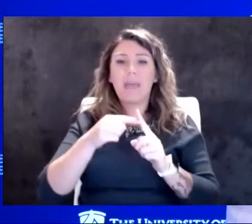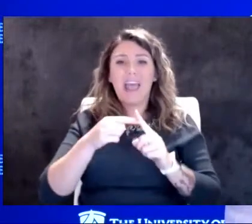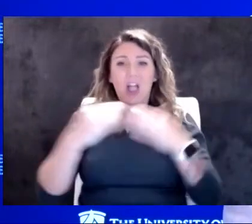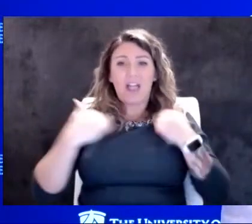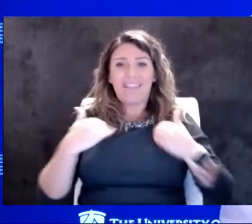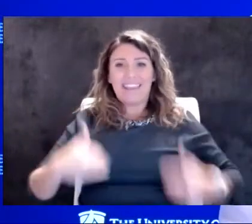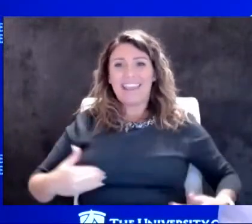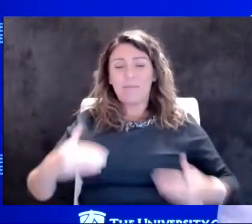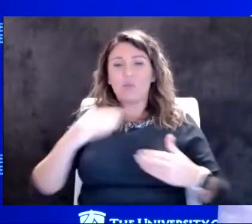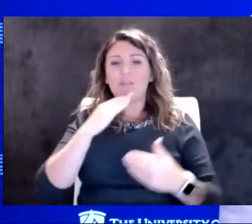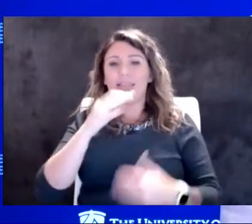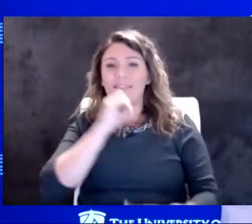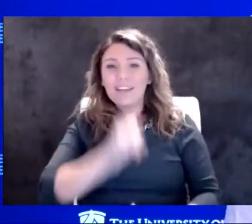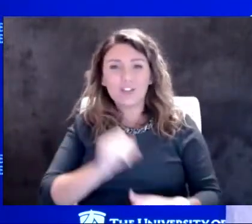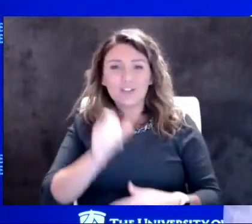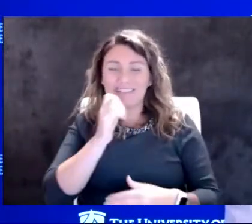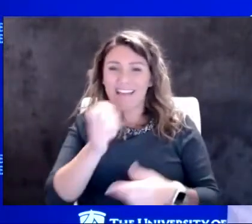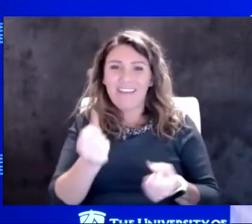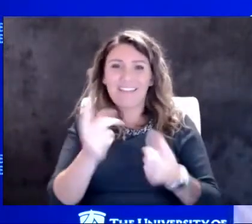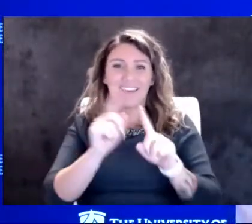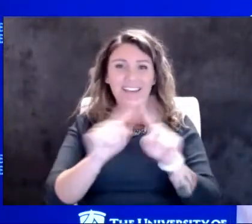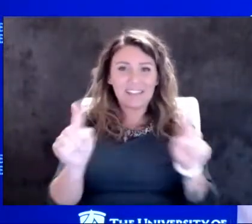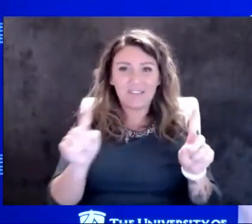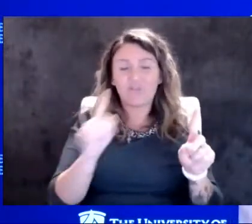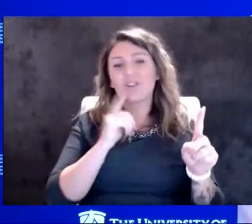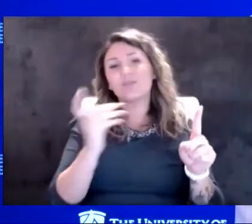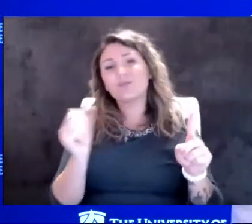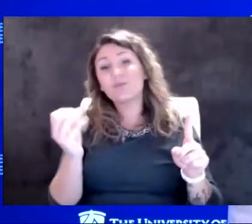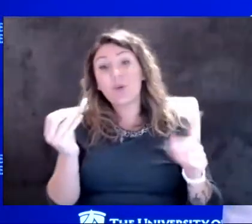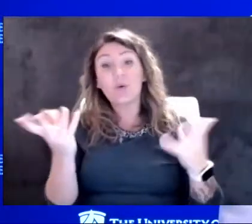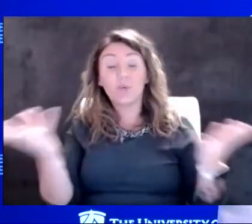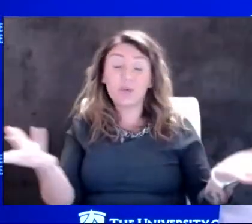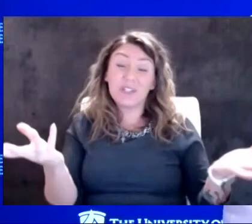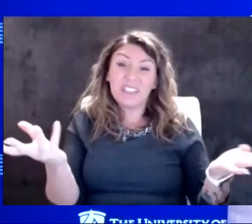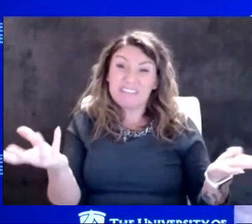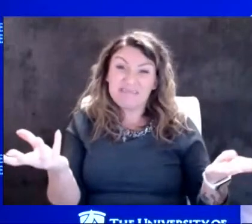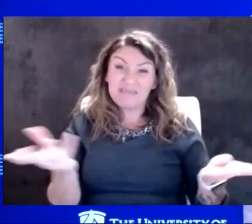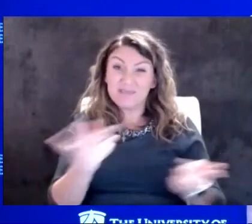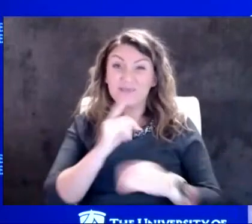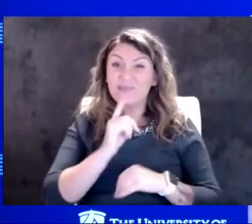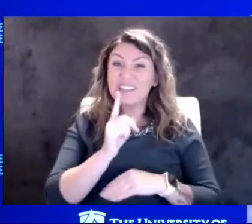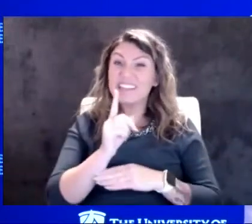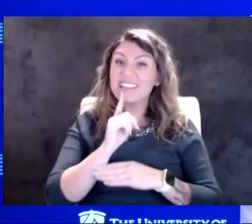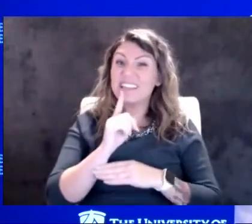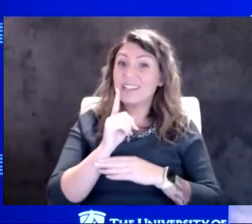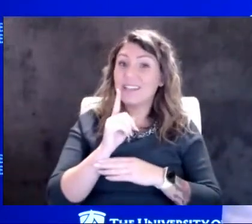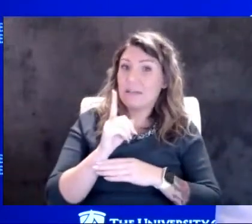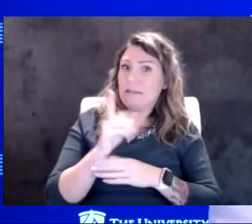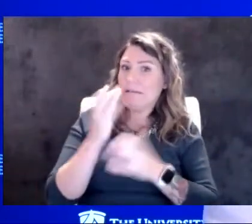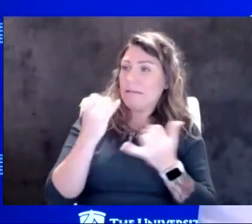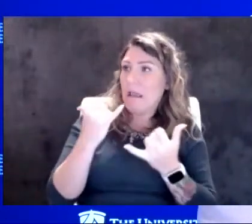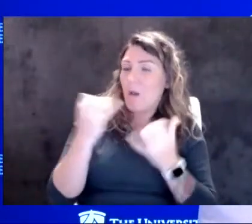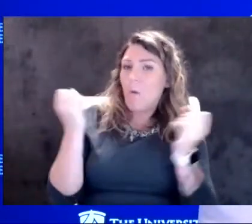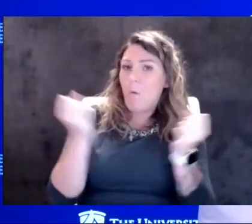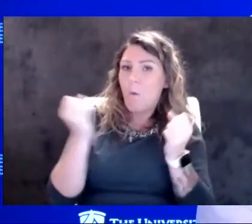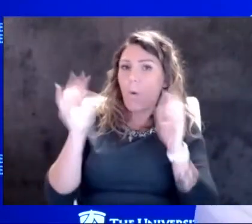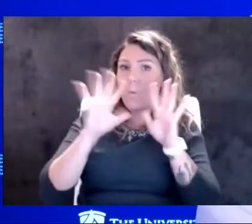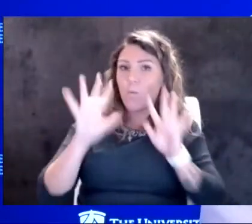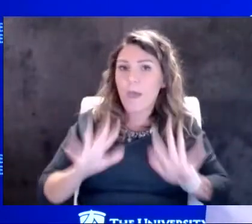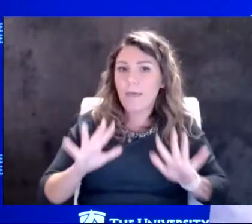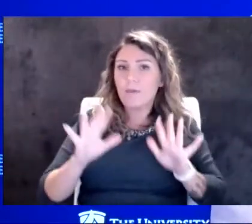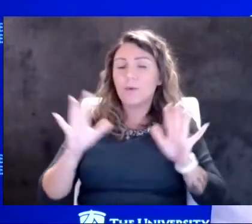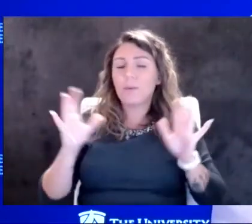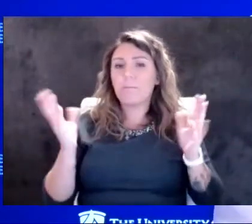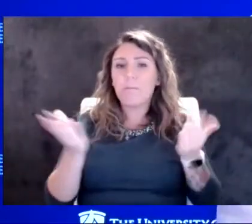not a lot of difference. So it would probably just behoove you, especially, again, as we're getting into colder weather, we're getting into maybe traveling for the